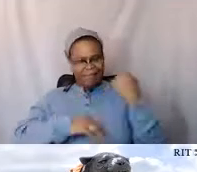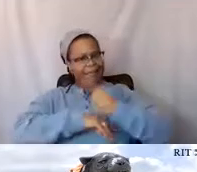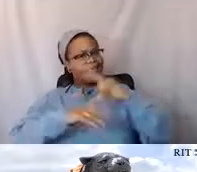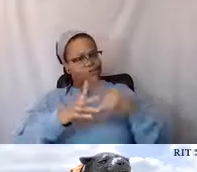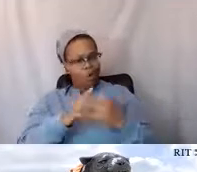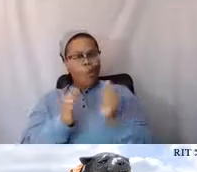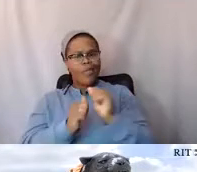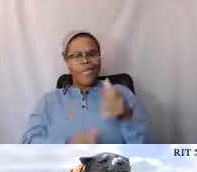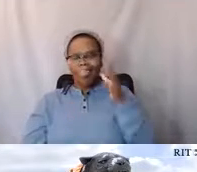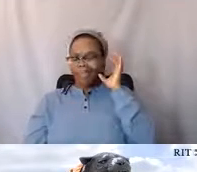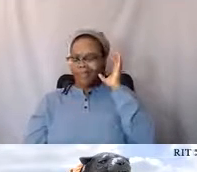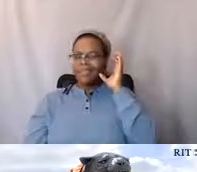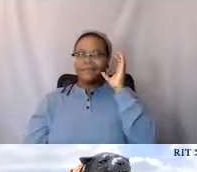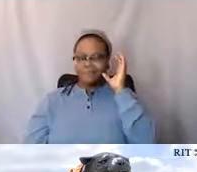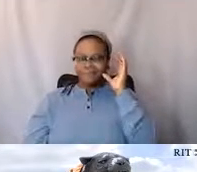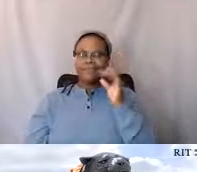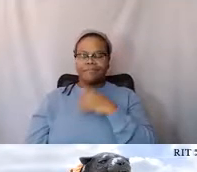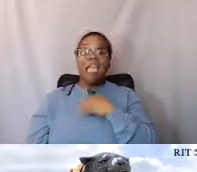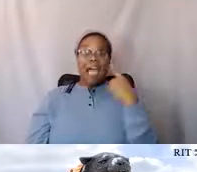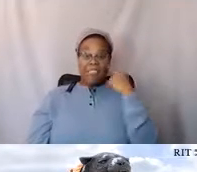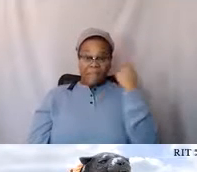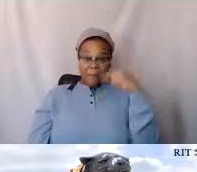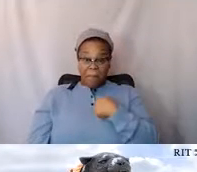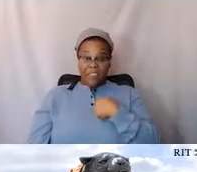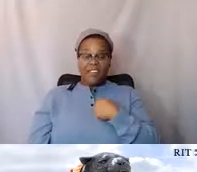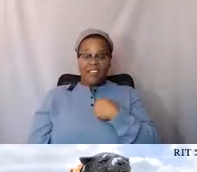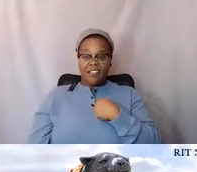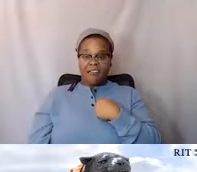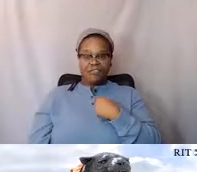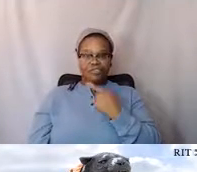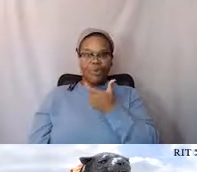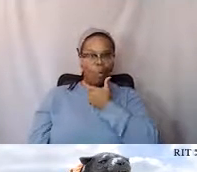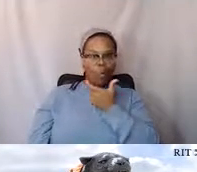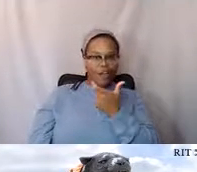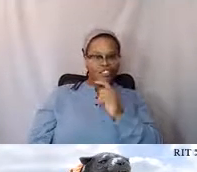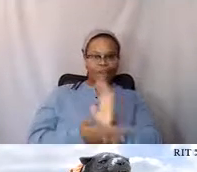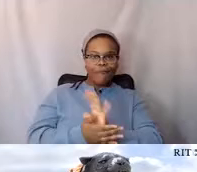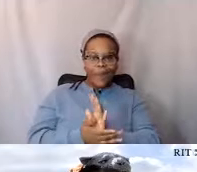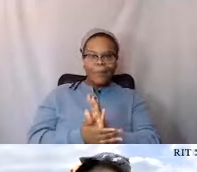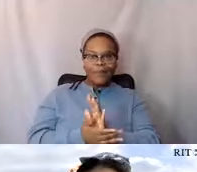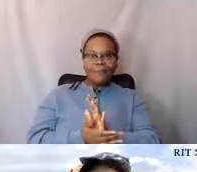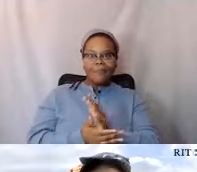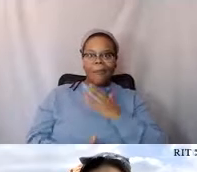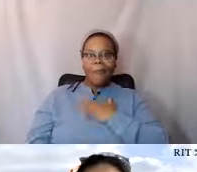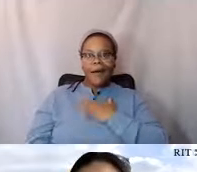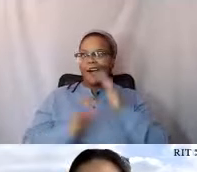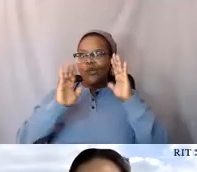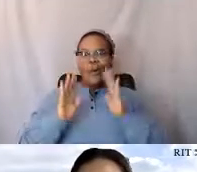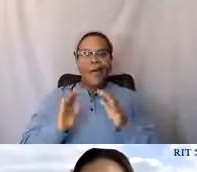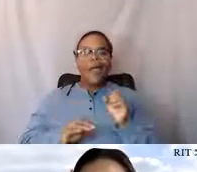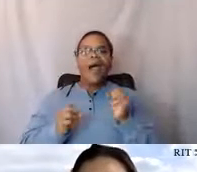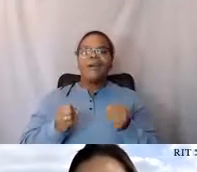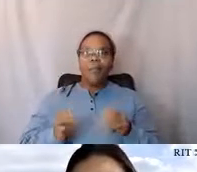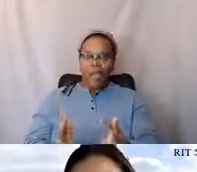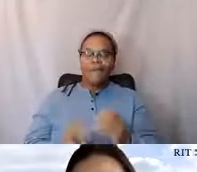that. I think for me, just watching films has been just such a great way of understanding different